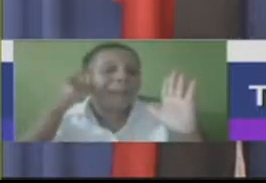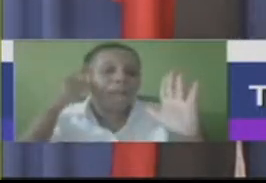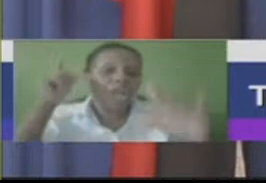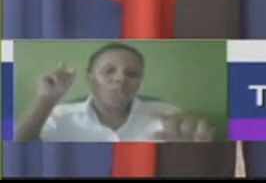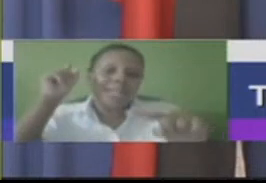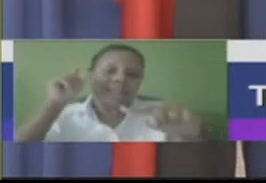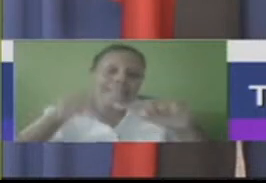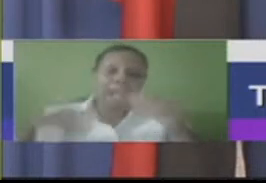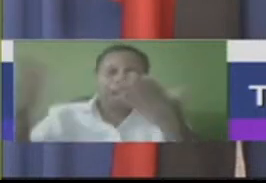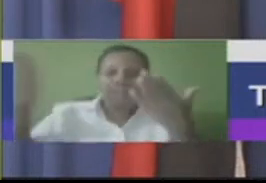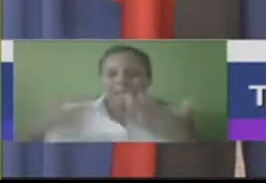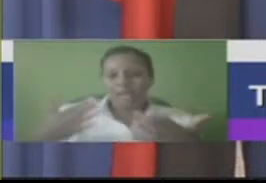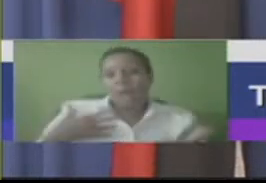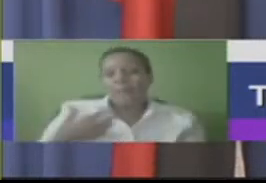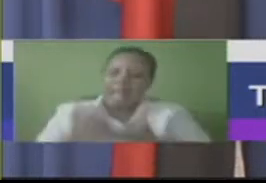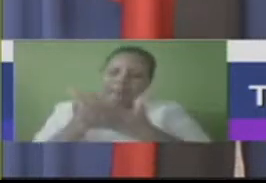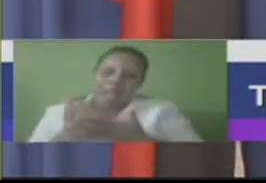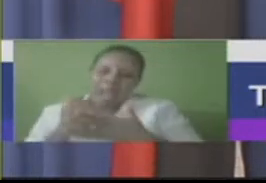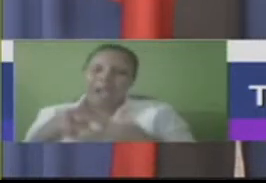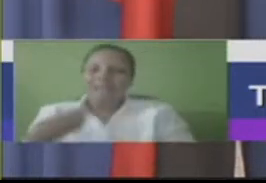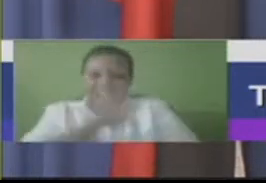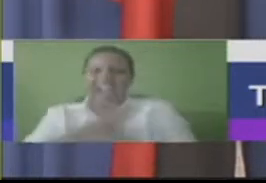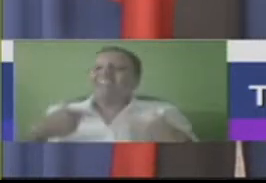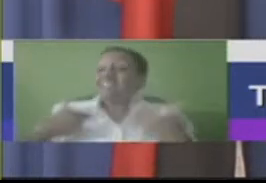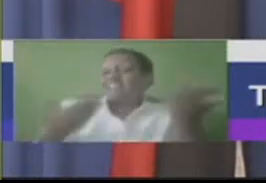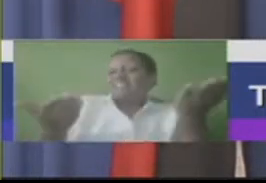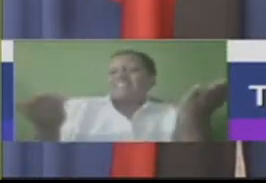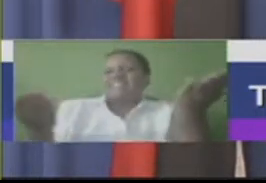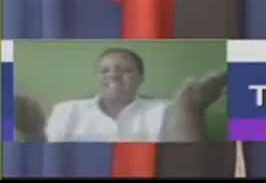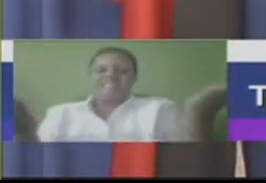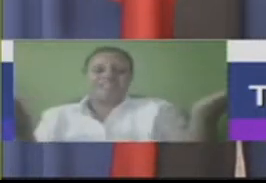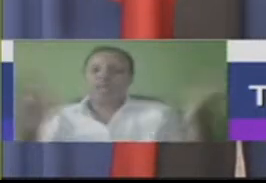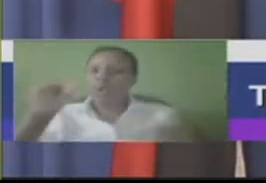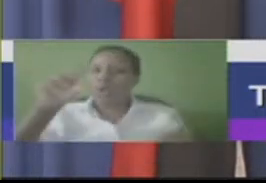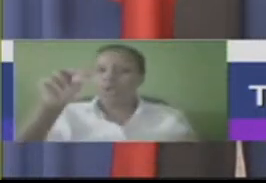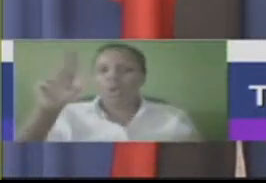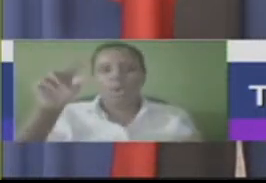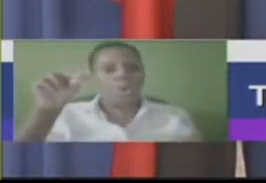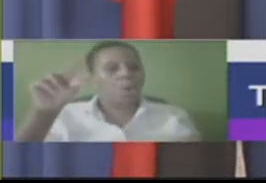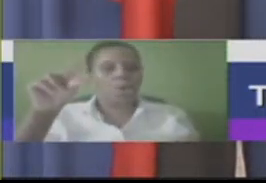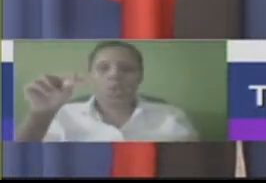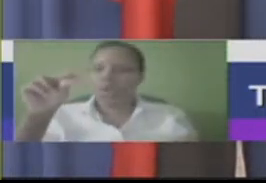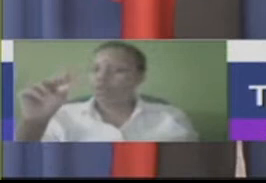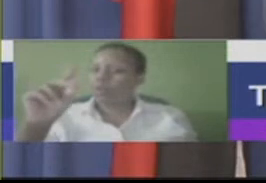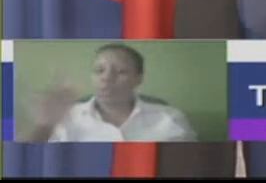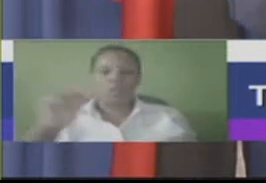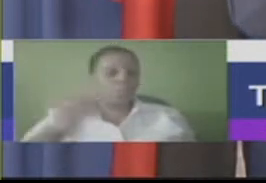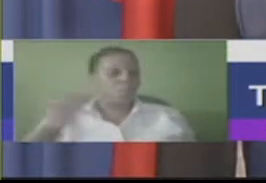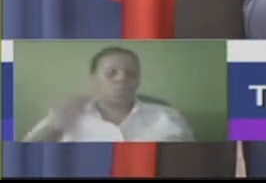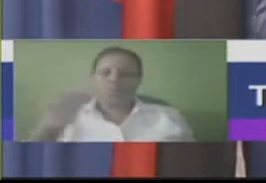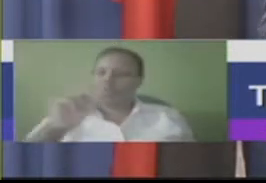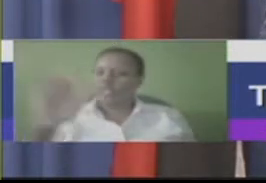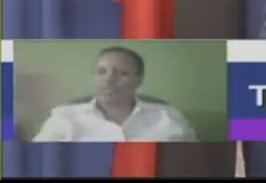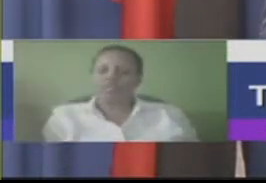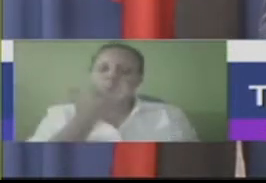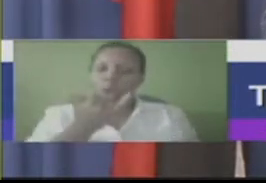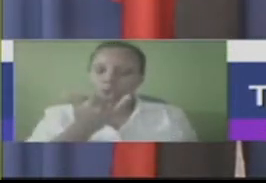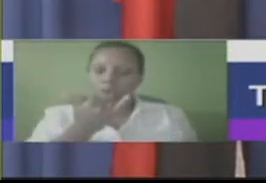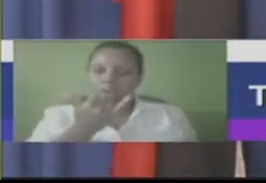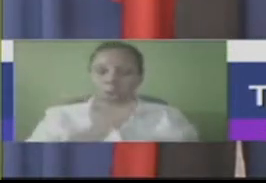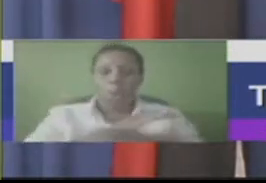vaccines. There's a very stringent examination process, and that is all in the hands of the Customs